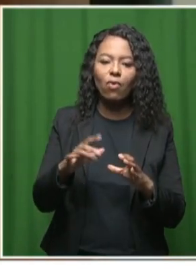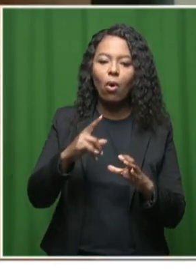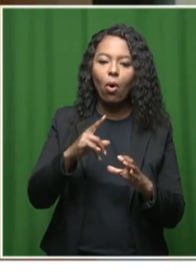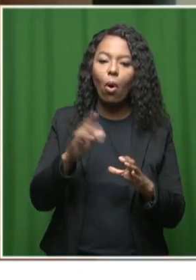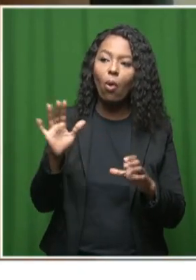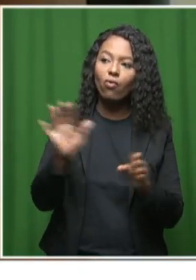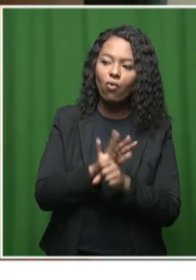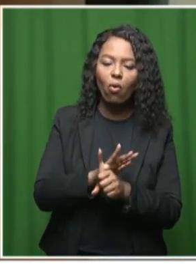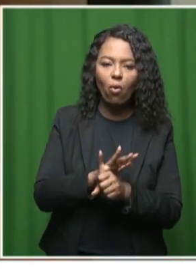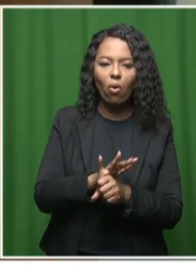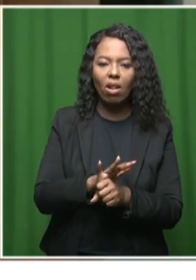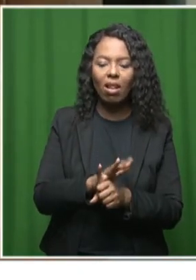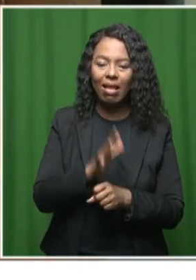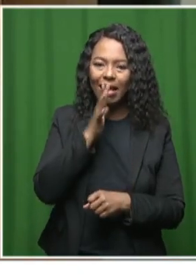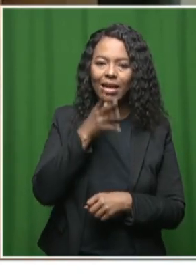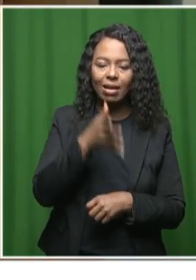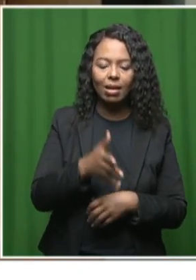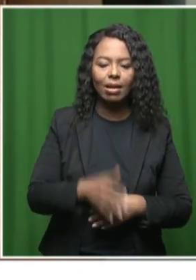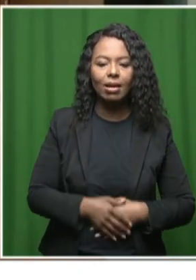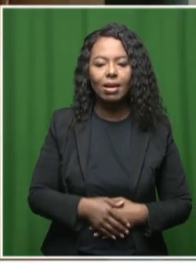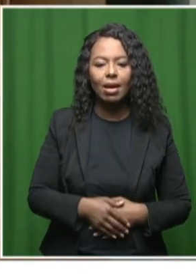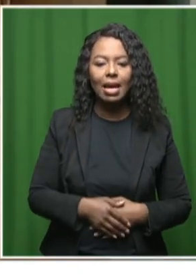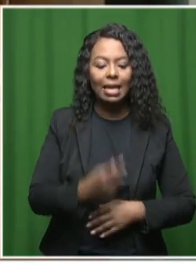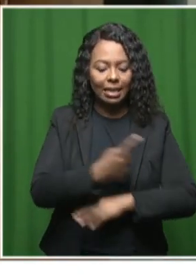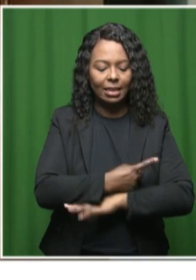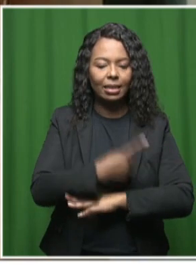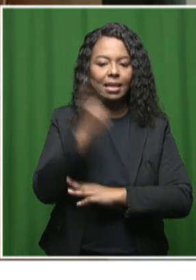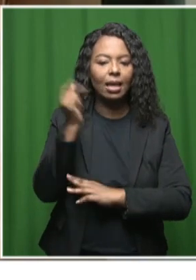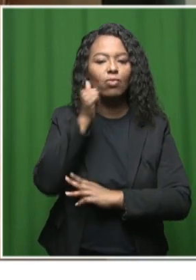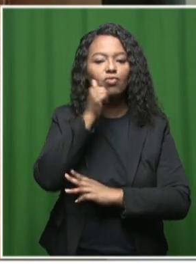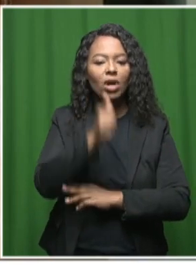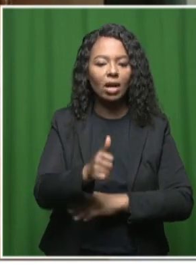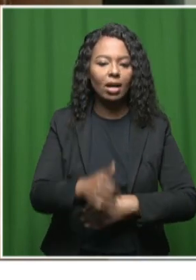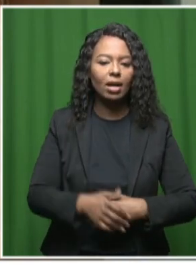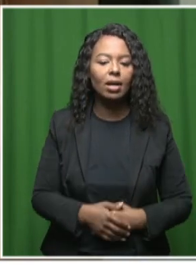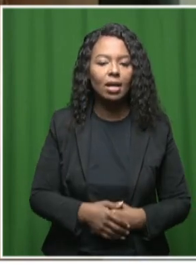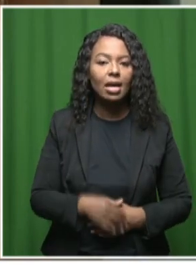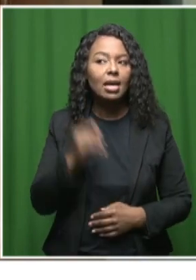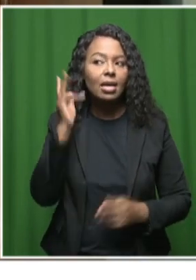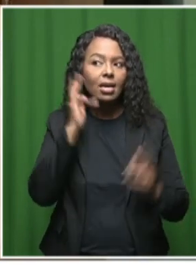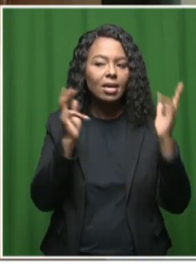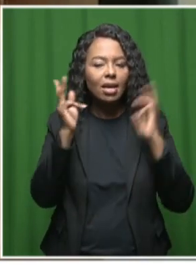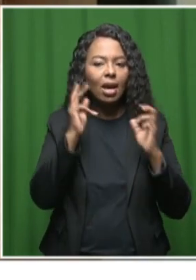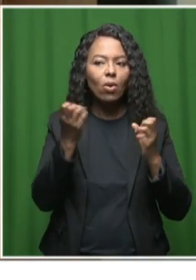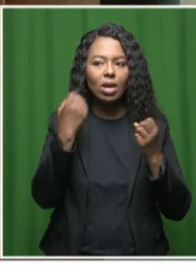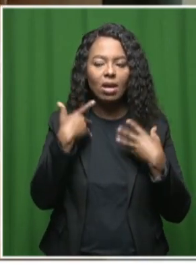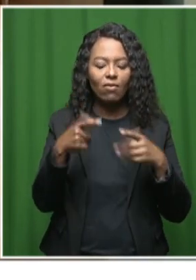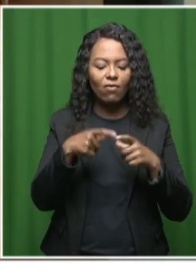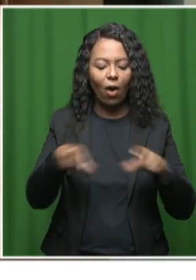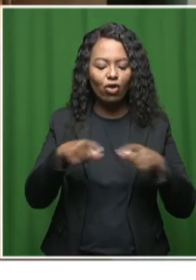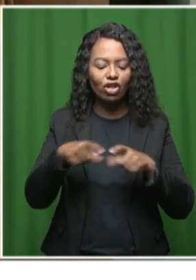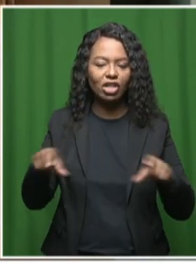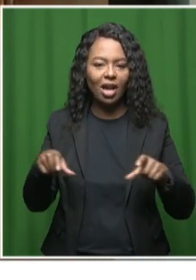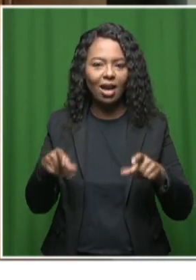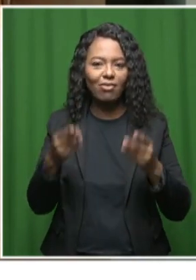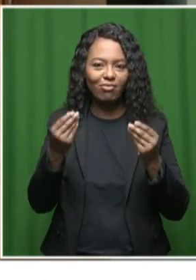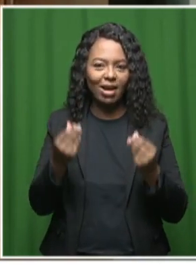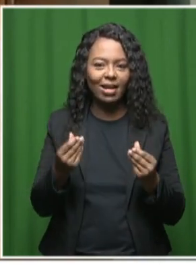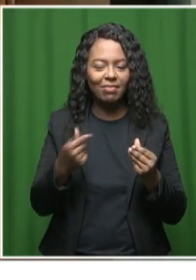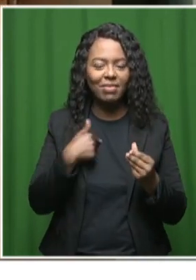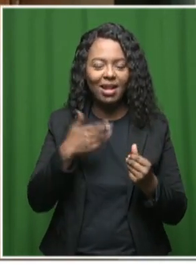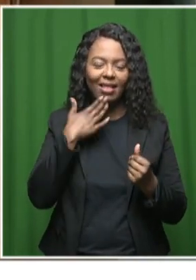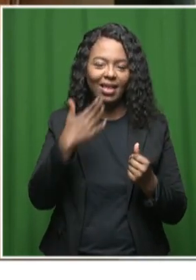here. Our day was very pleasant. We also heard we are going to receive vouchers. We are so thankful.